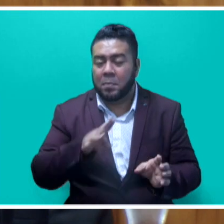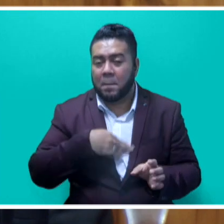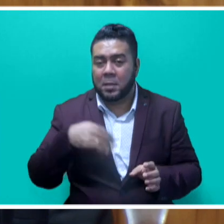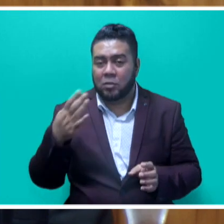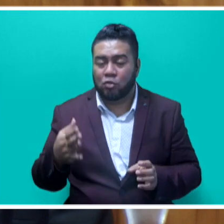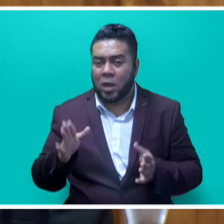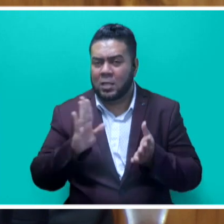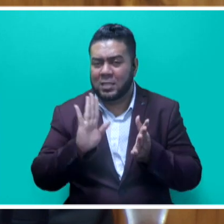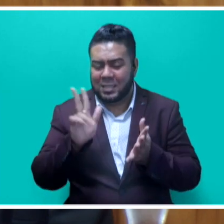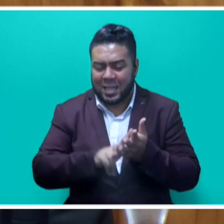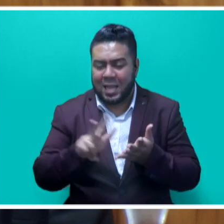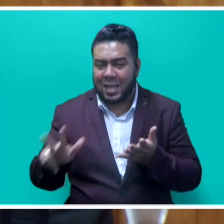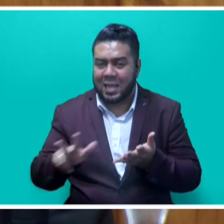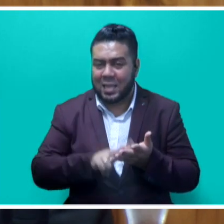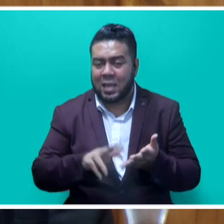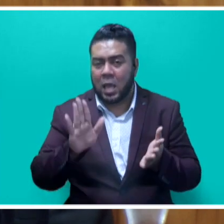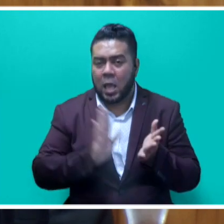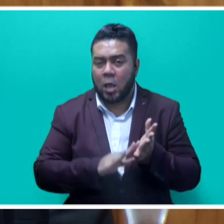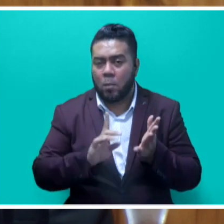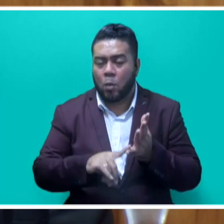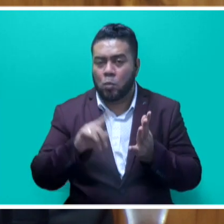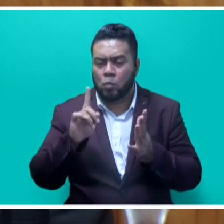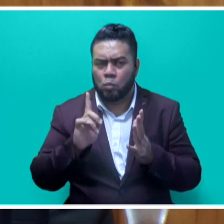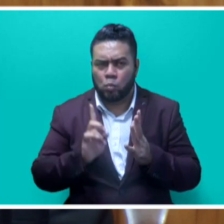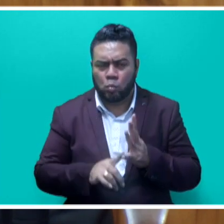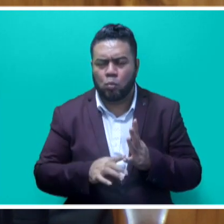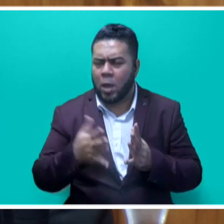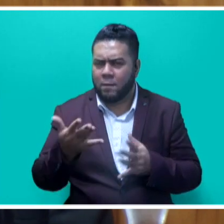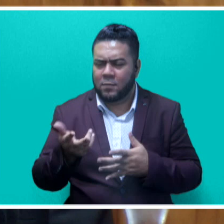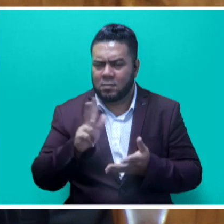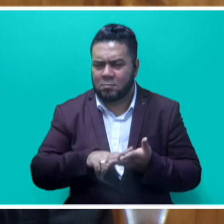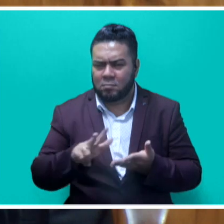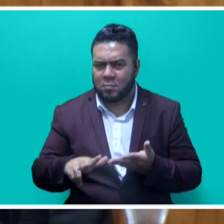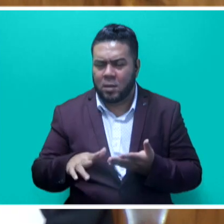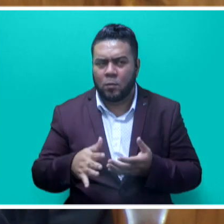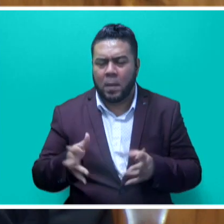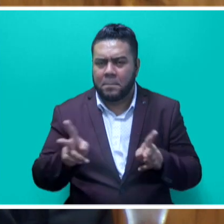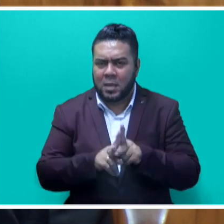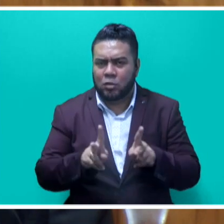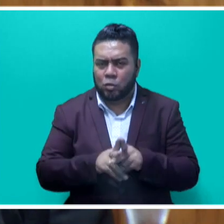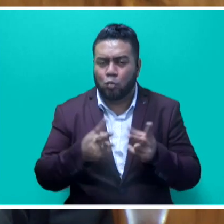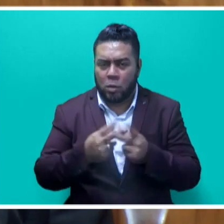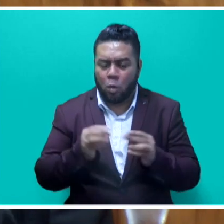an MOU with Spartan Australia, setting the framework of a partnership with the organizers.